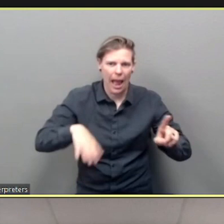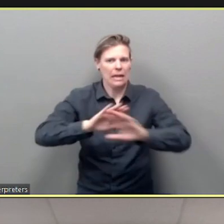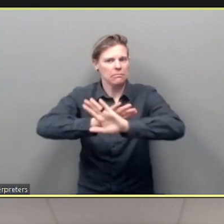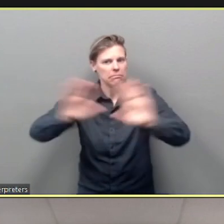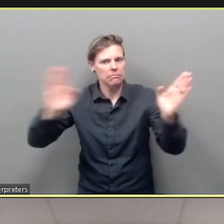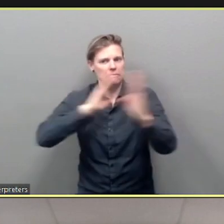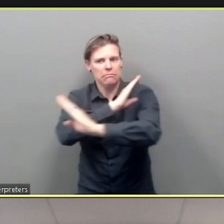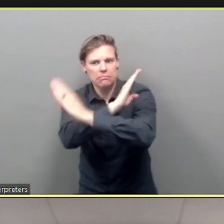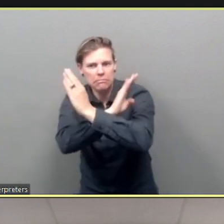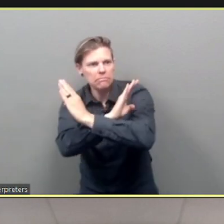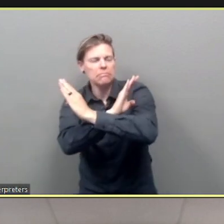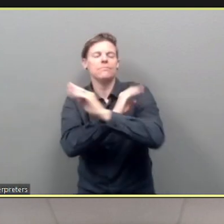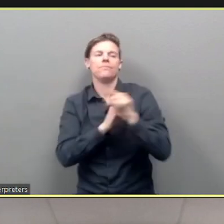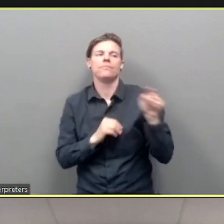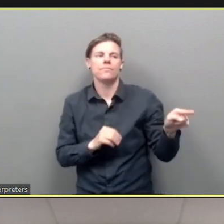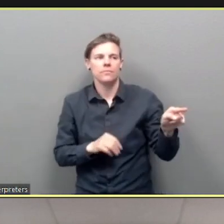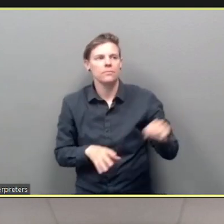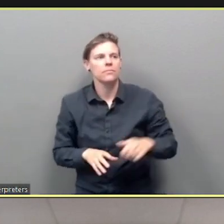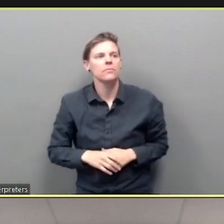to report any